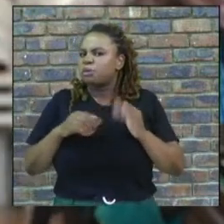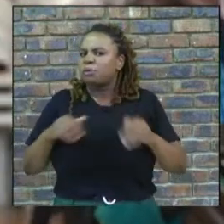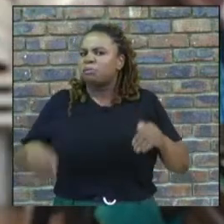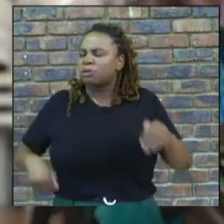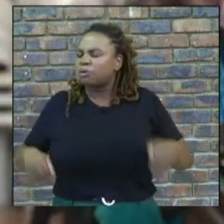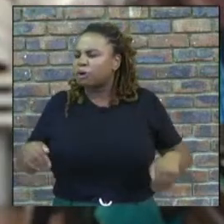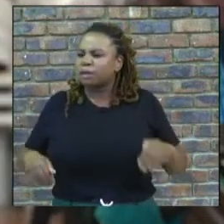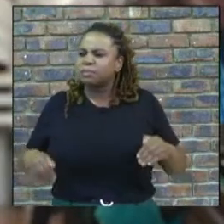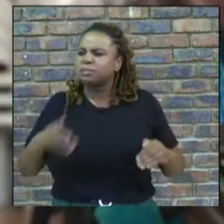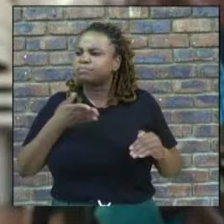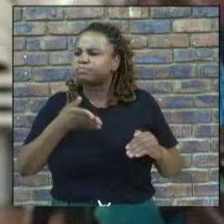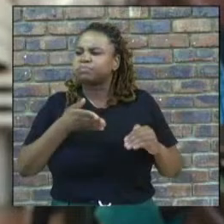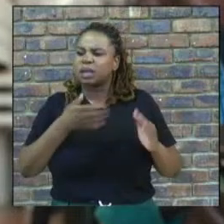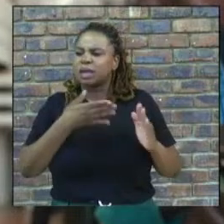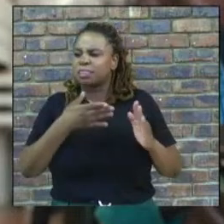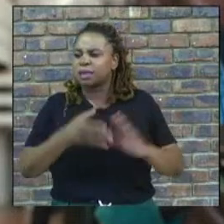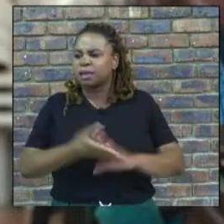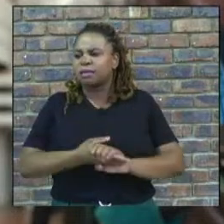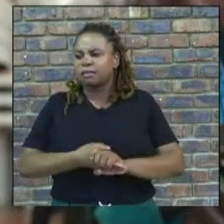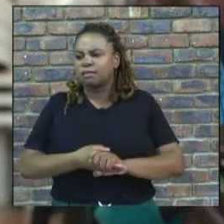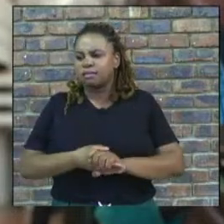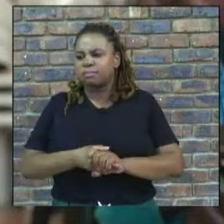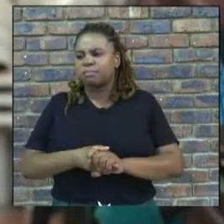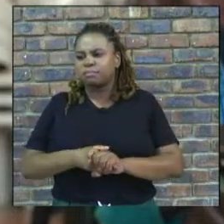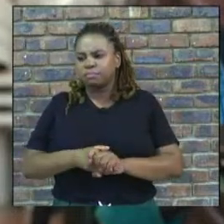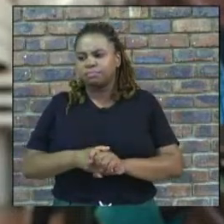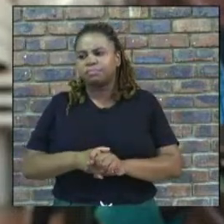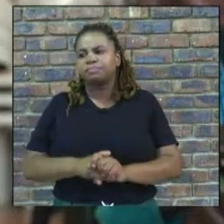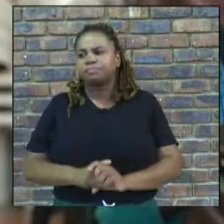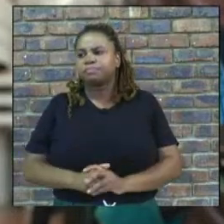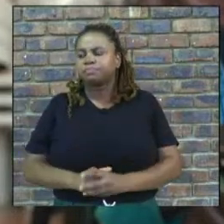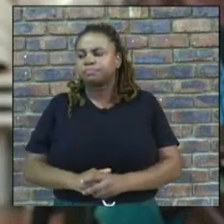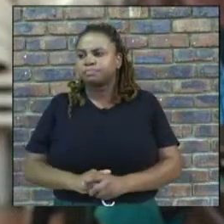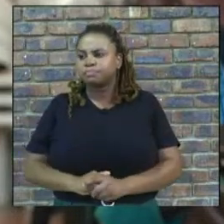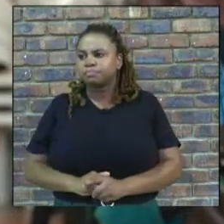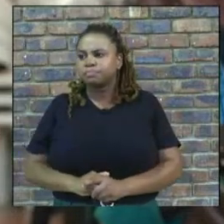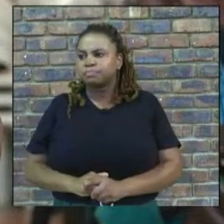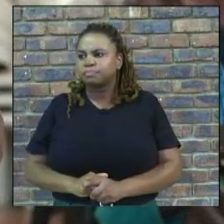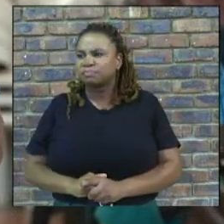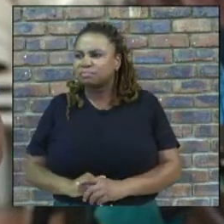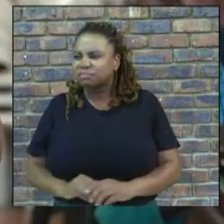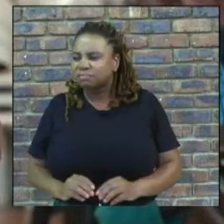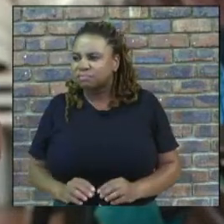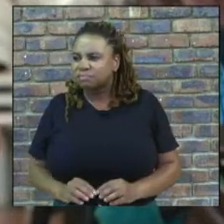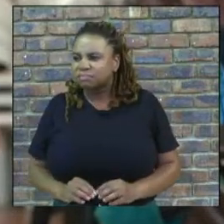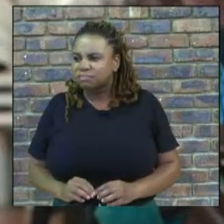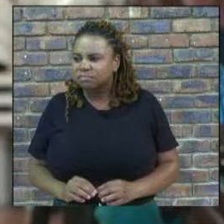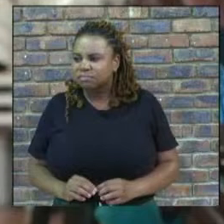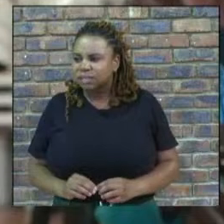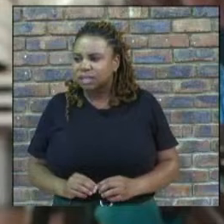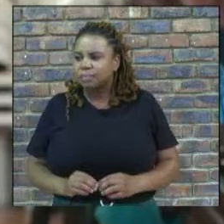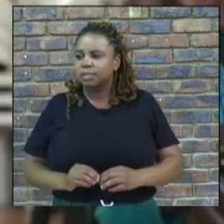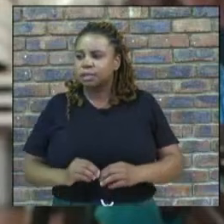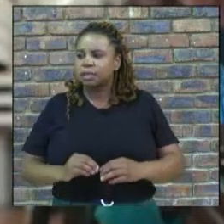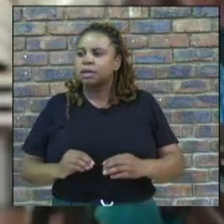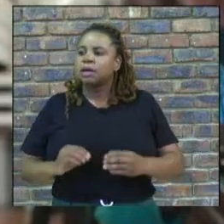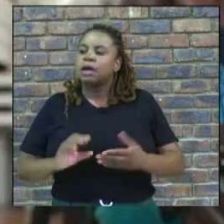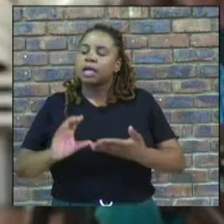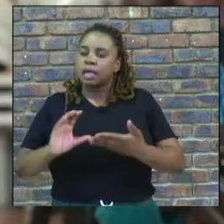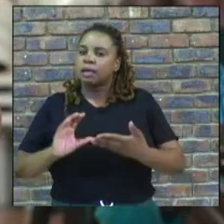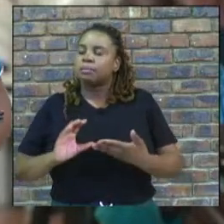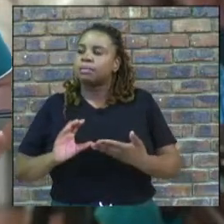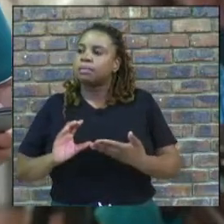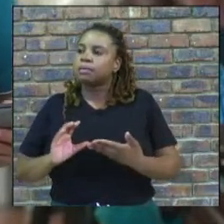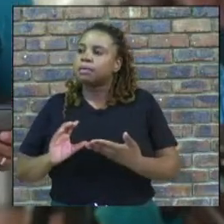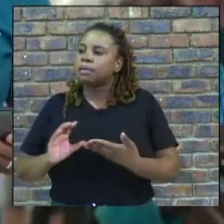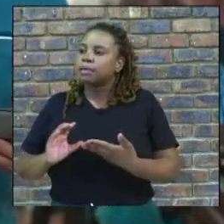be addressed. Then also, I know the issues of raising capital has been placed, but we